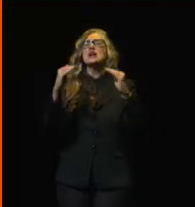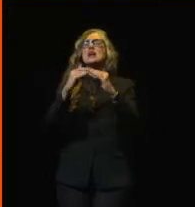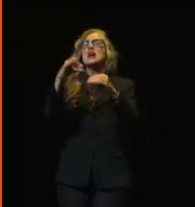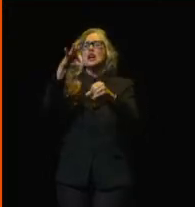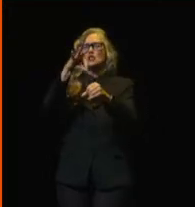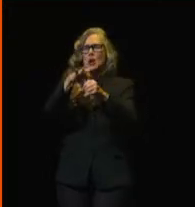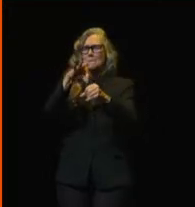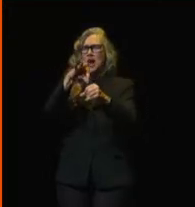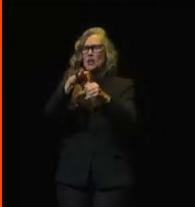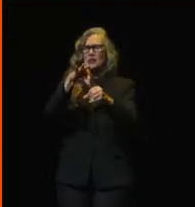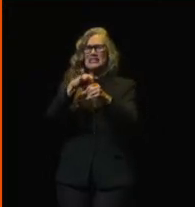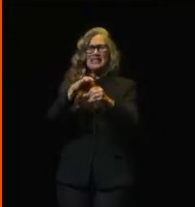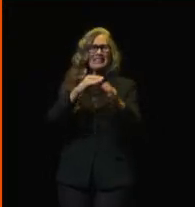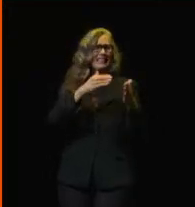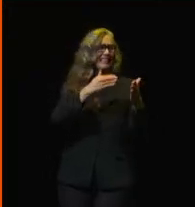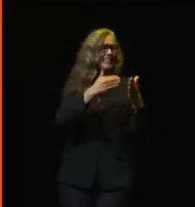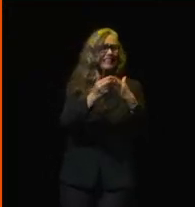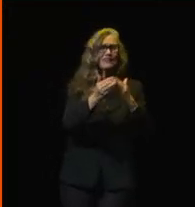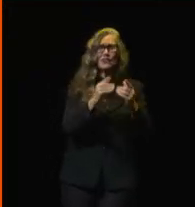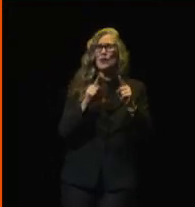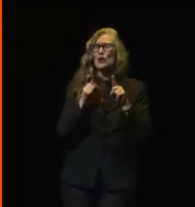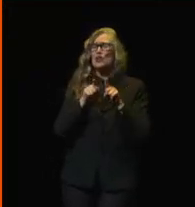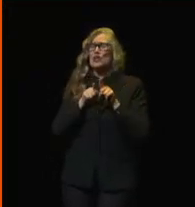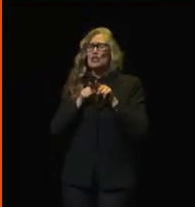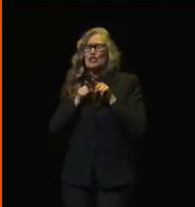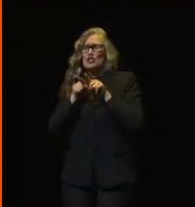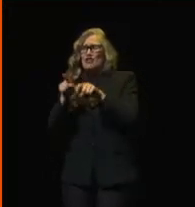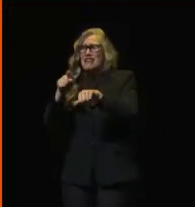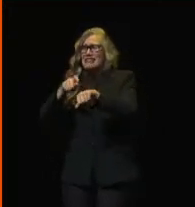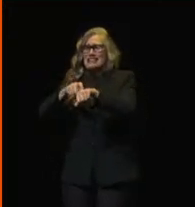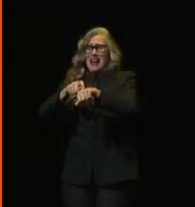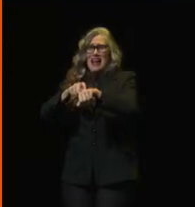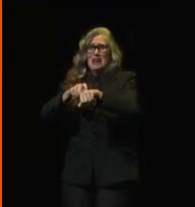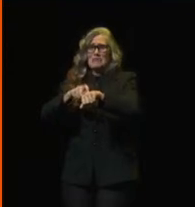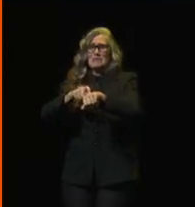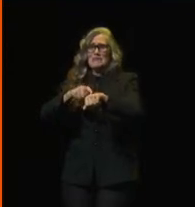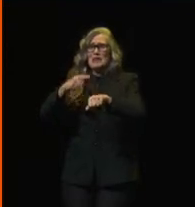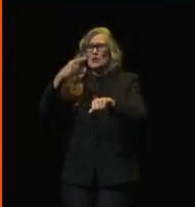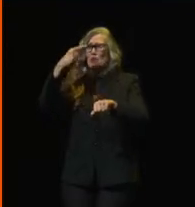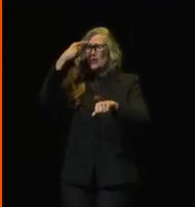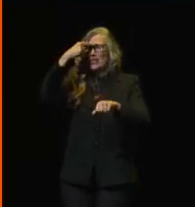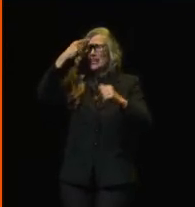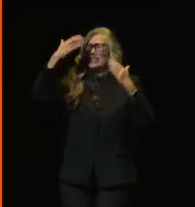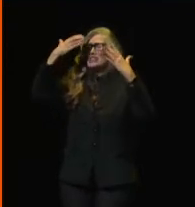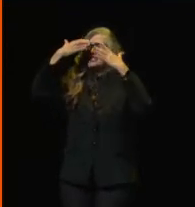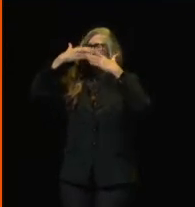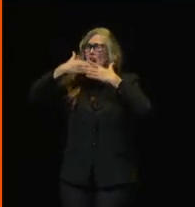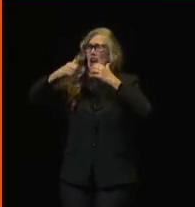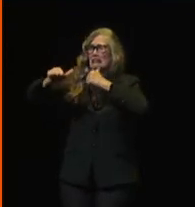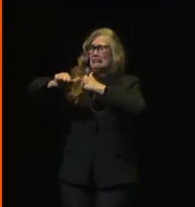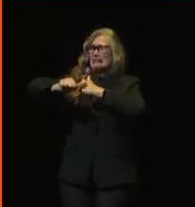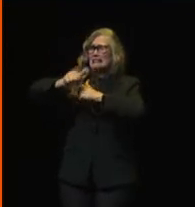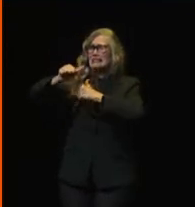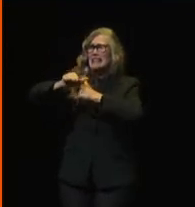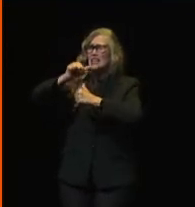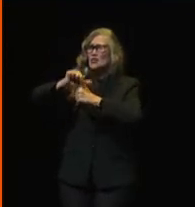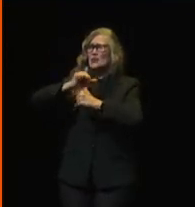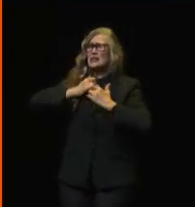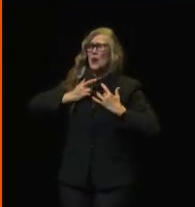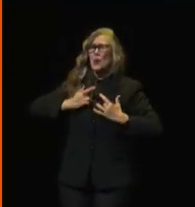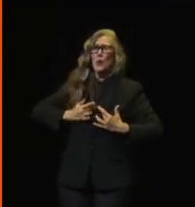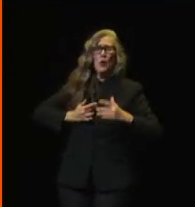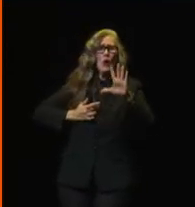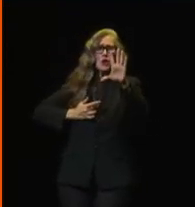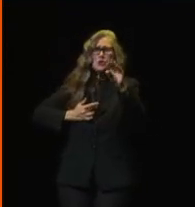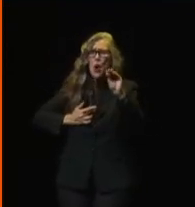thing as false hope. There is only hope. And as Ady liked to quote, hope is